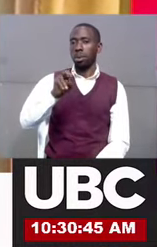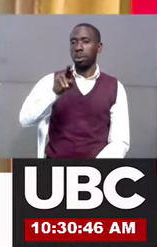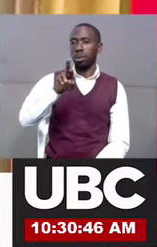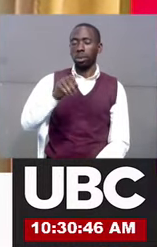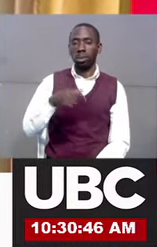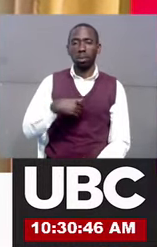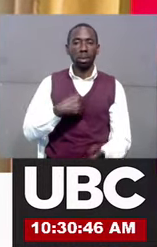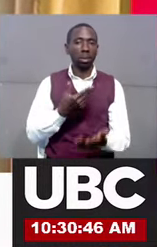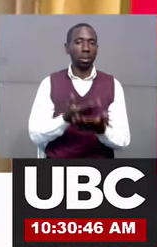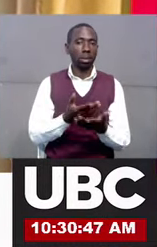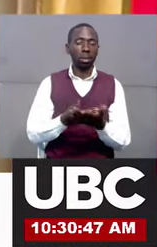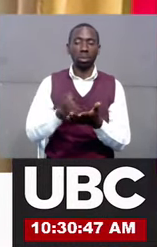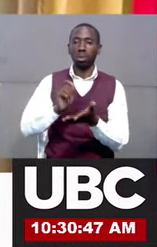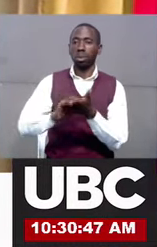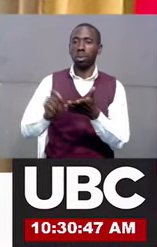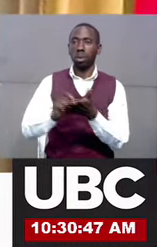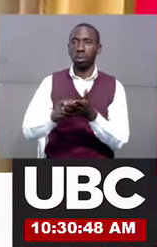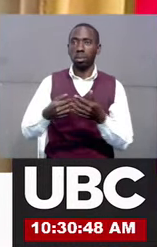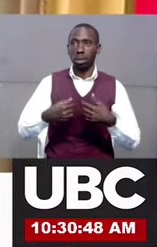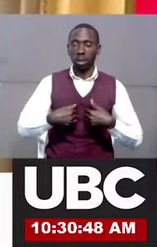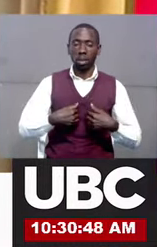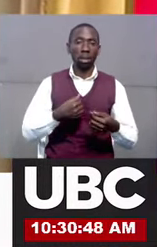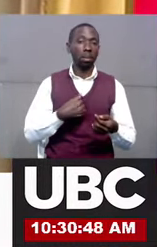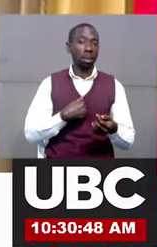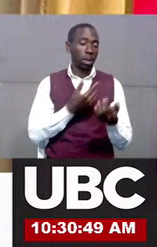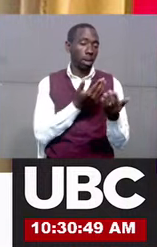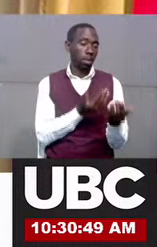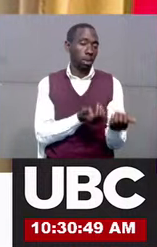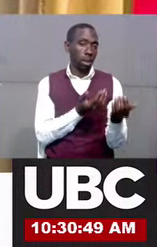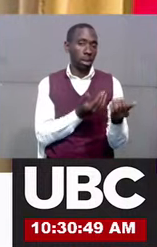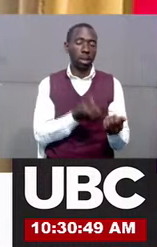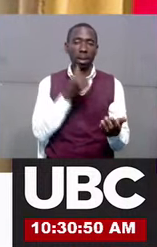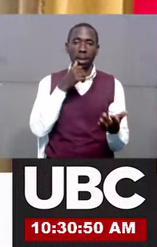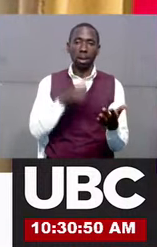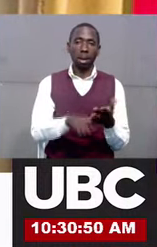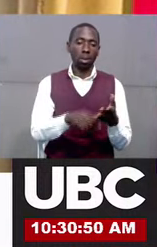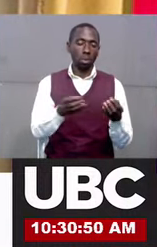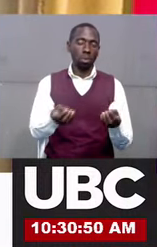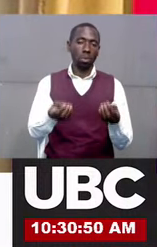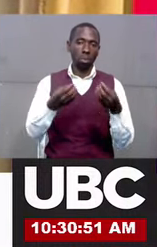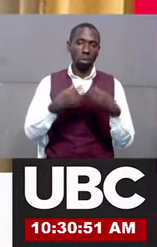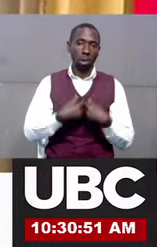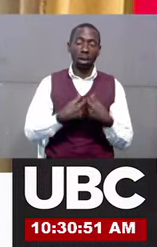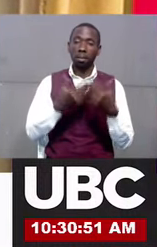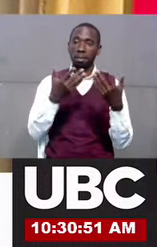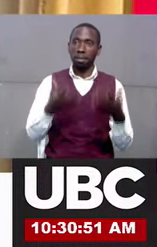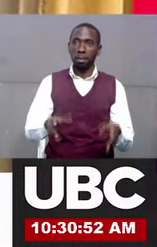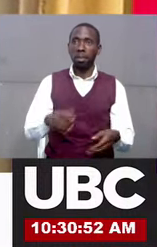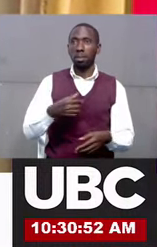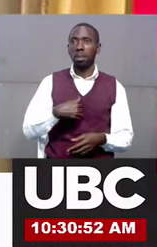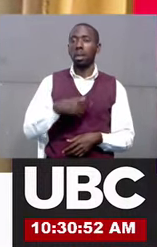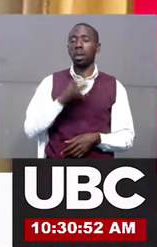me. I'm still waiting for the letter, and I will respond